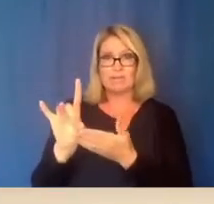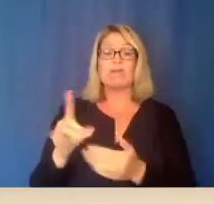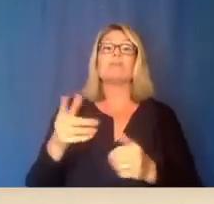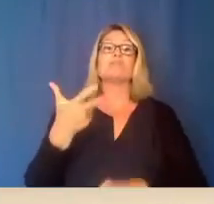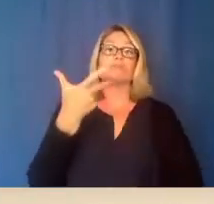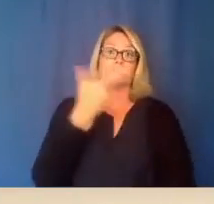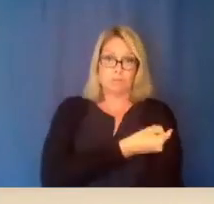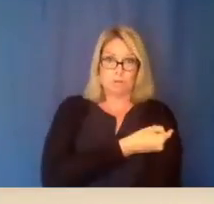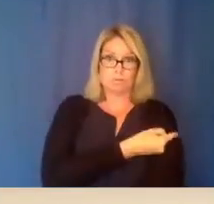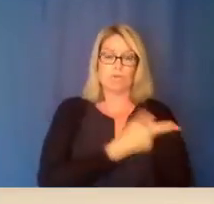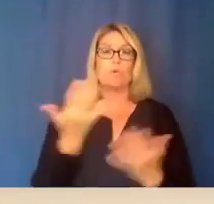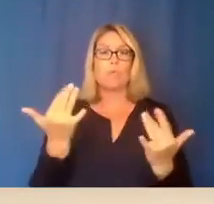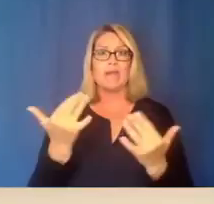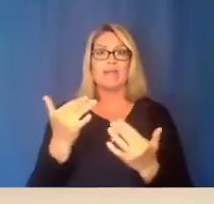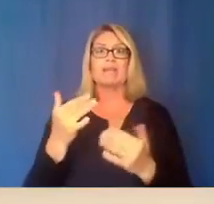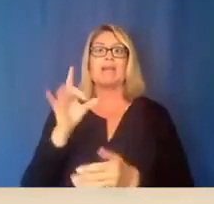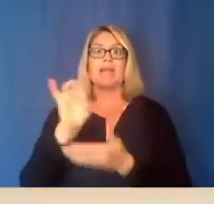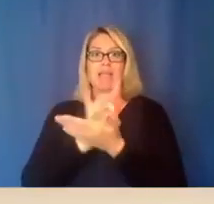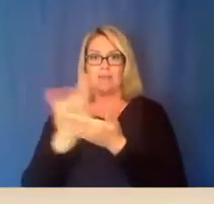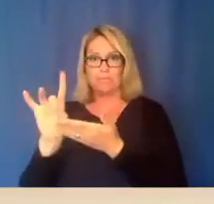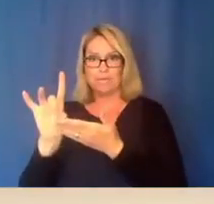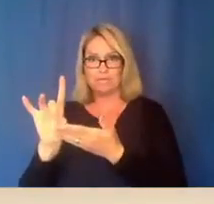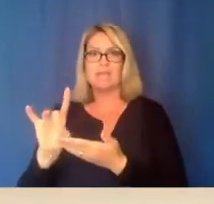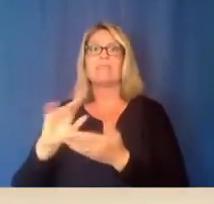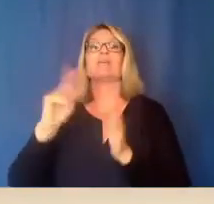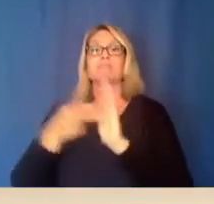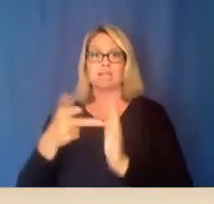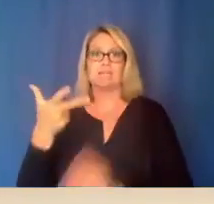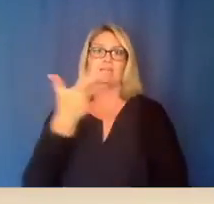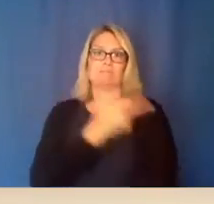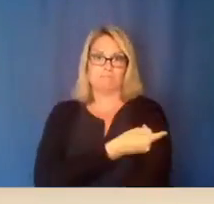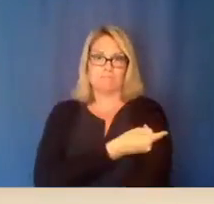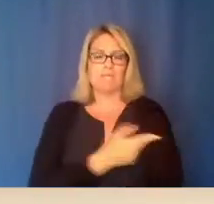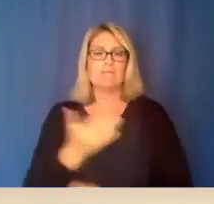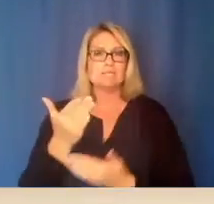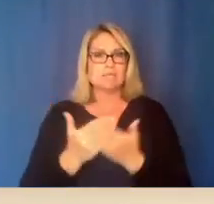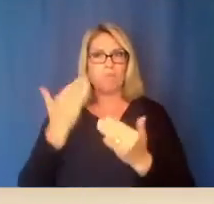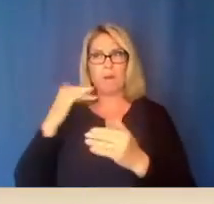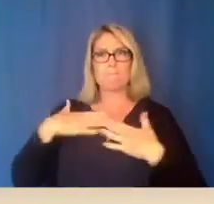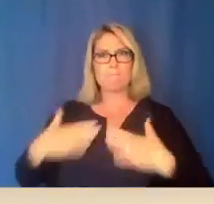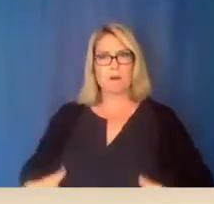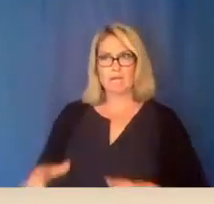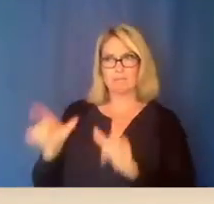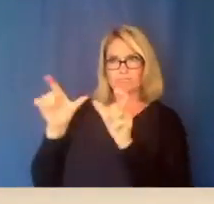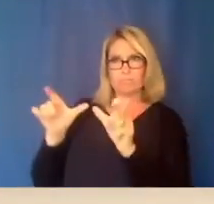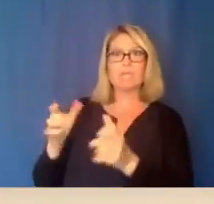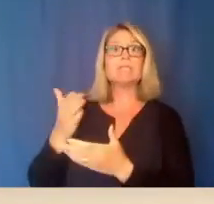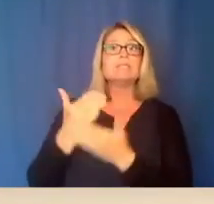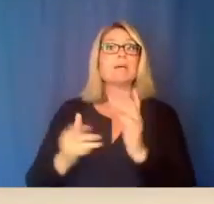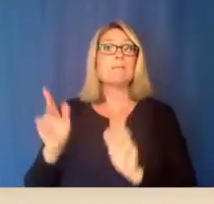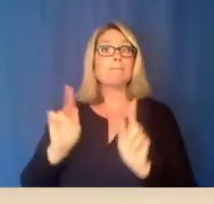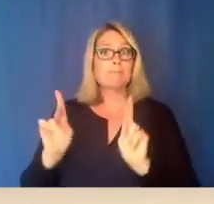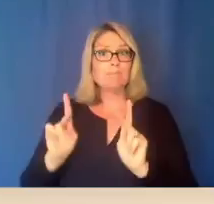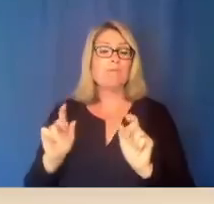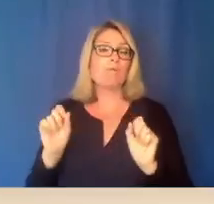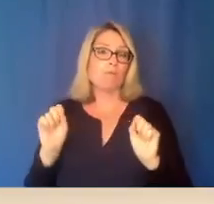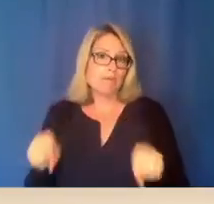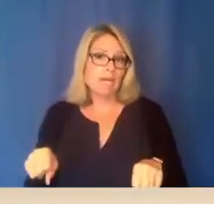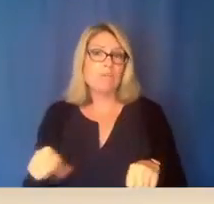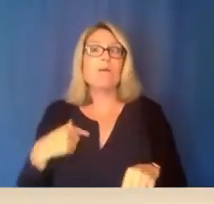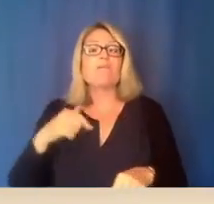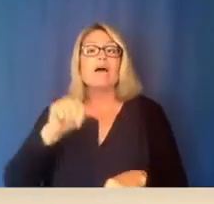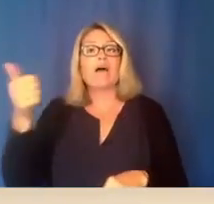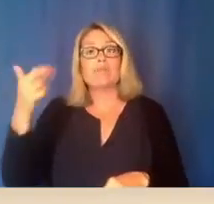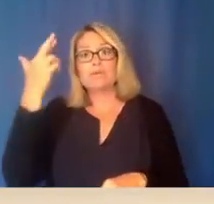the optimal immunity and protection, although some people with informed consent may be, and for certain reasons, may be